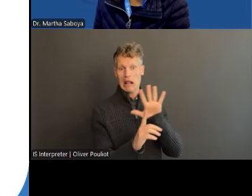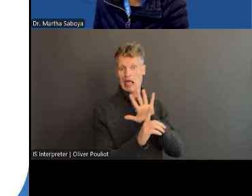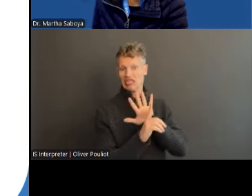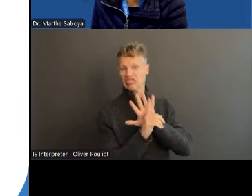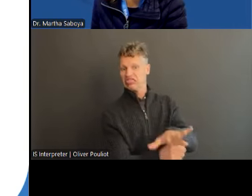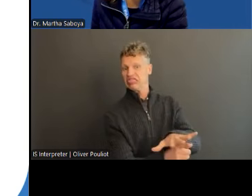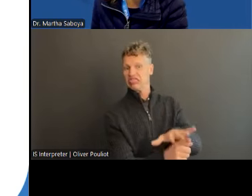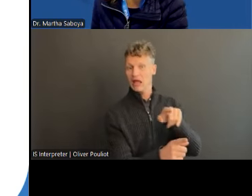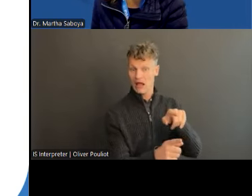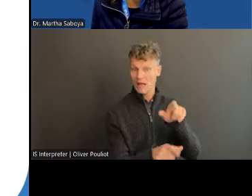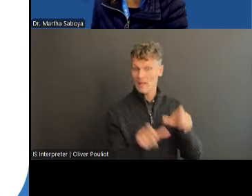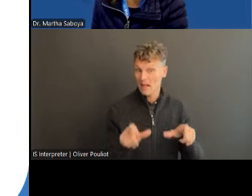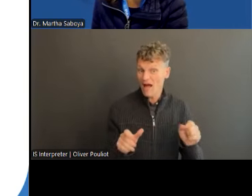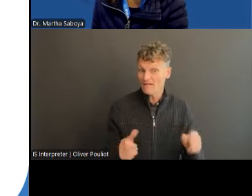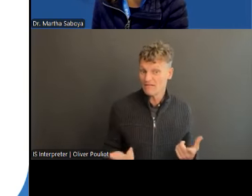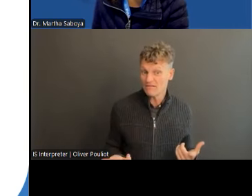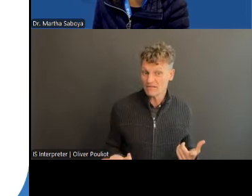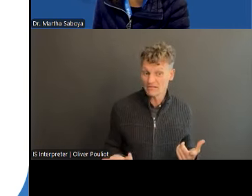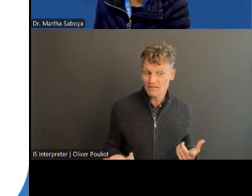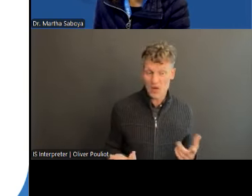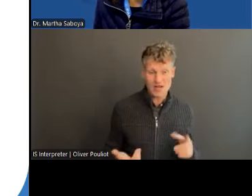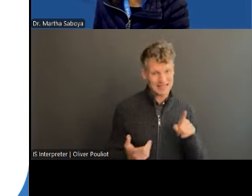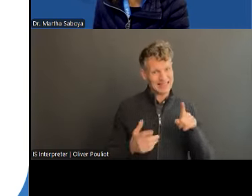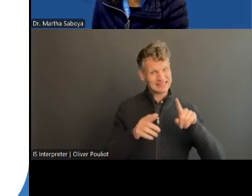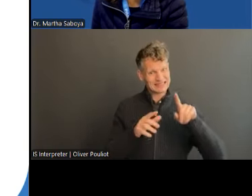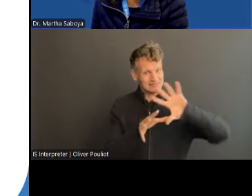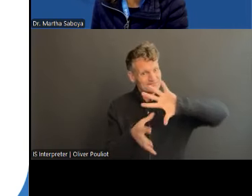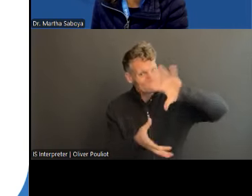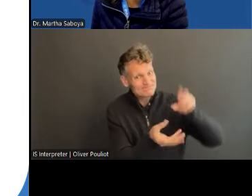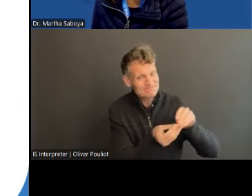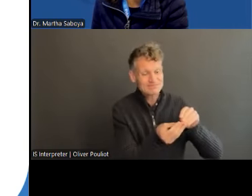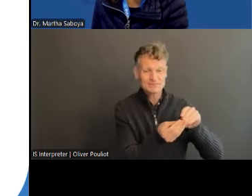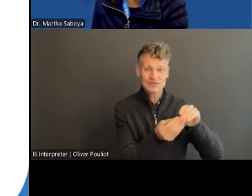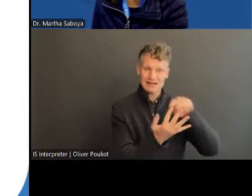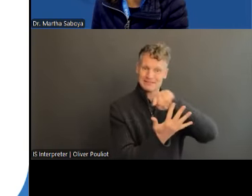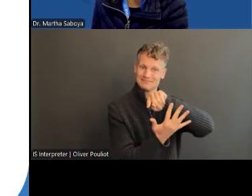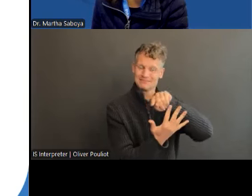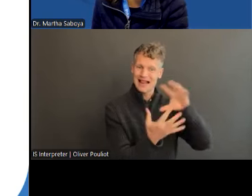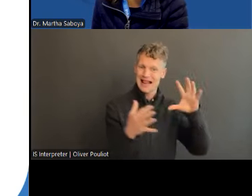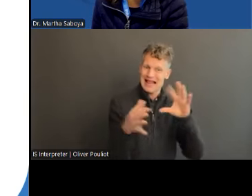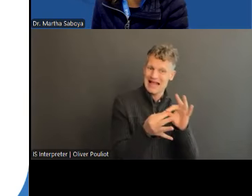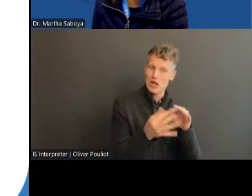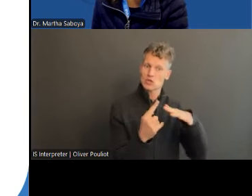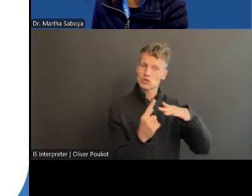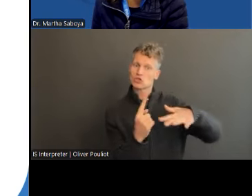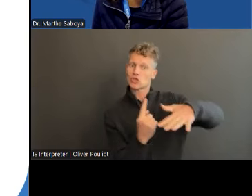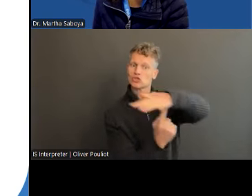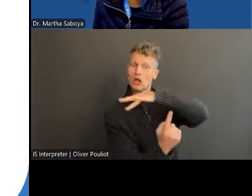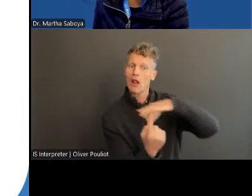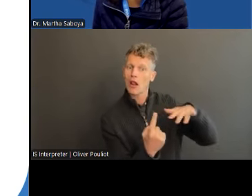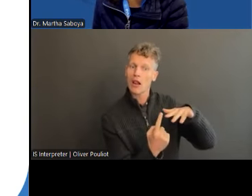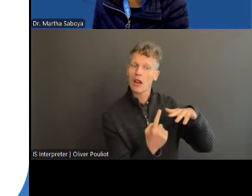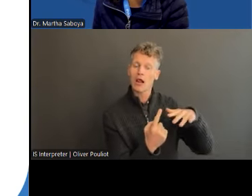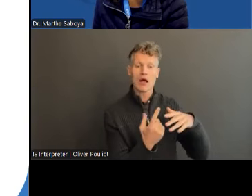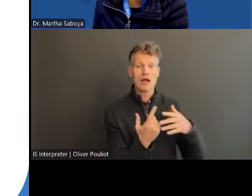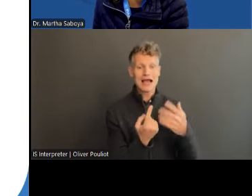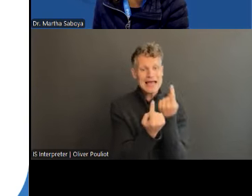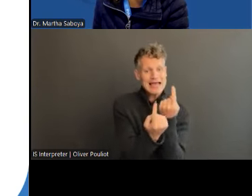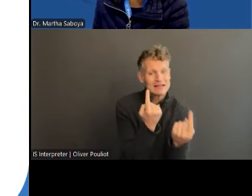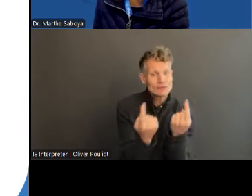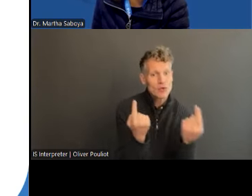these social determinants of health with the individual and community characteristics, especially